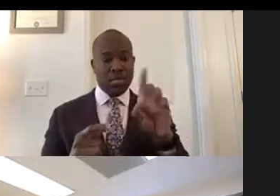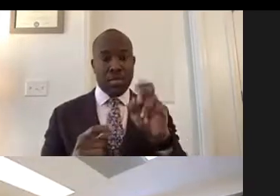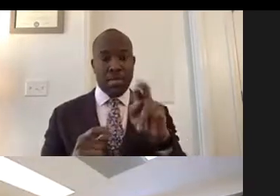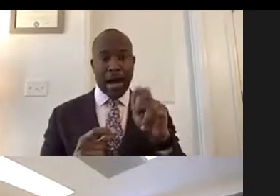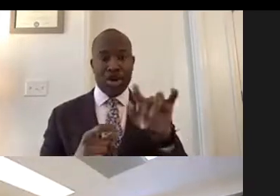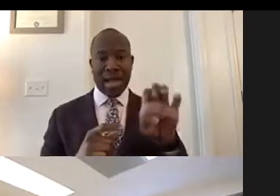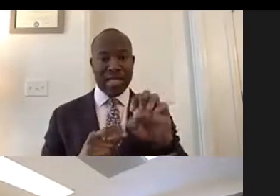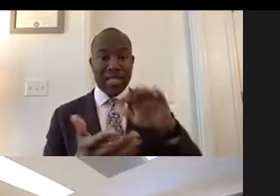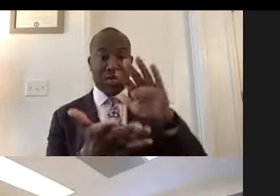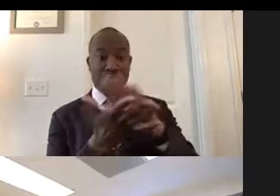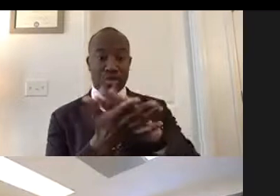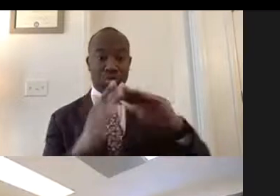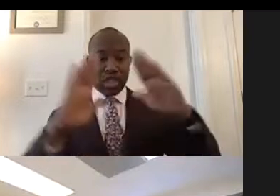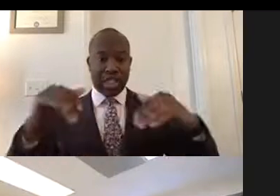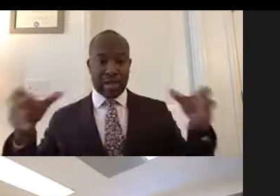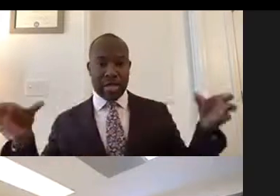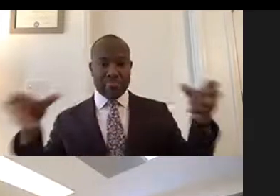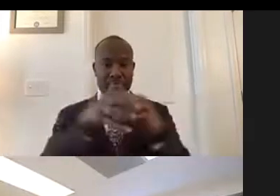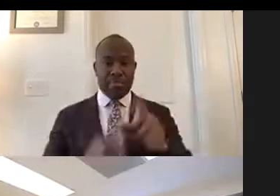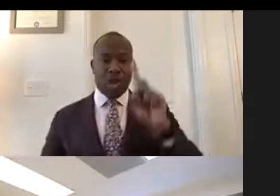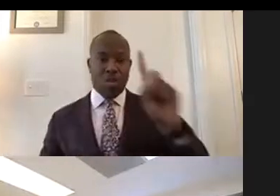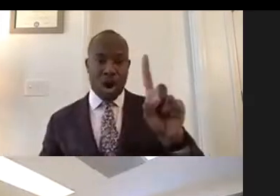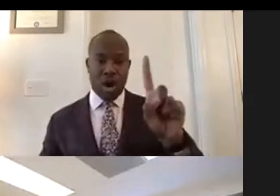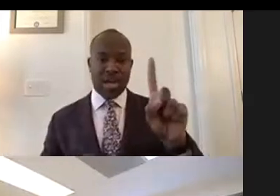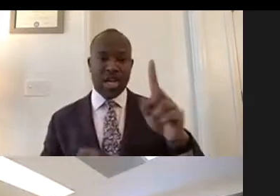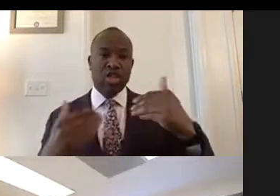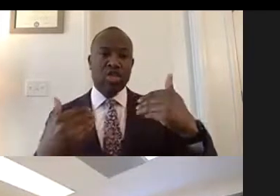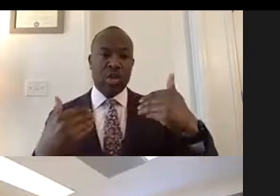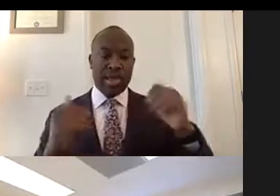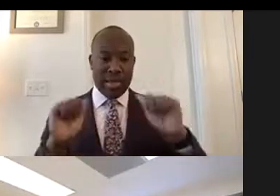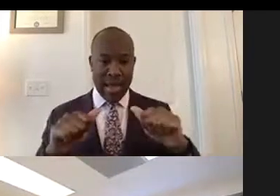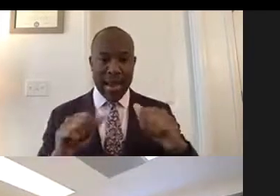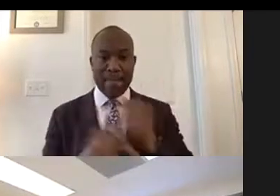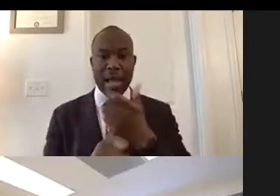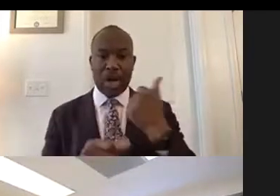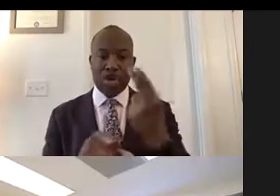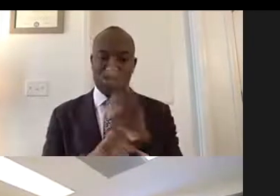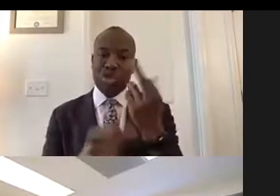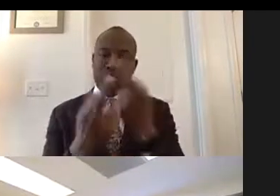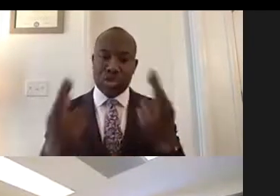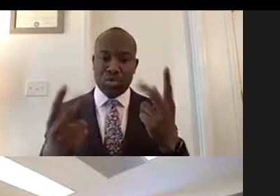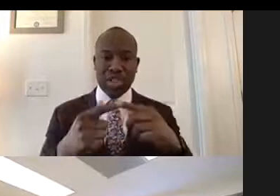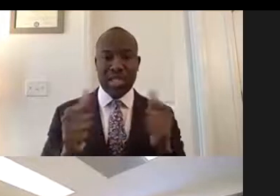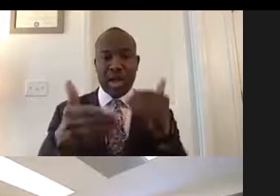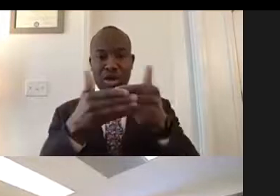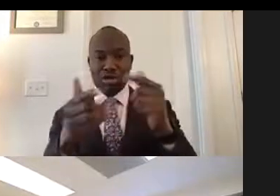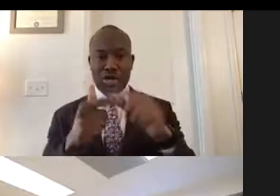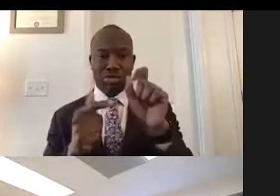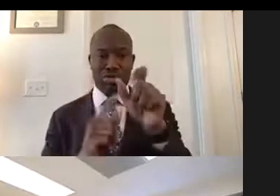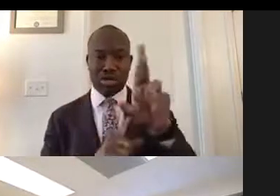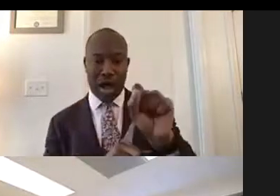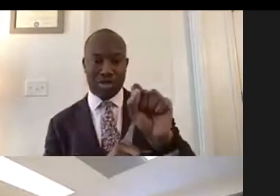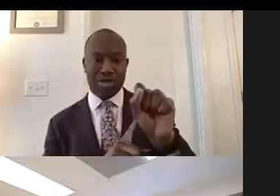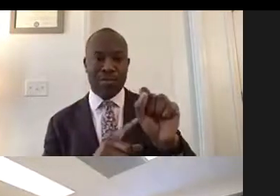state agencies. And I would like to have the school system become one so we can